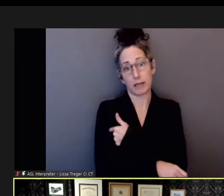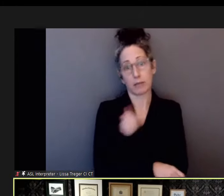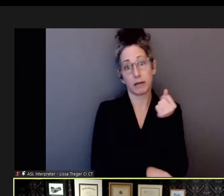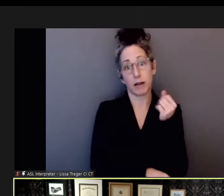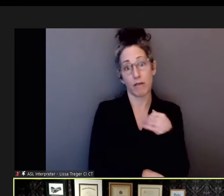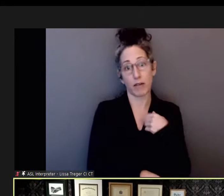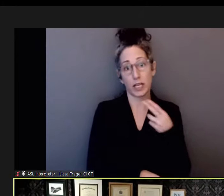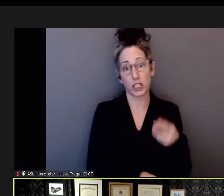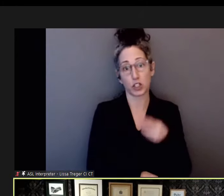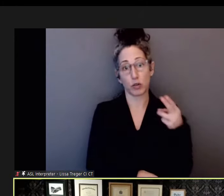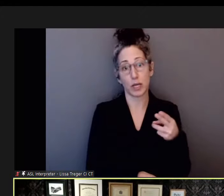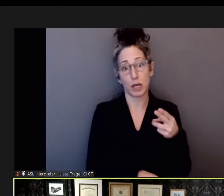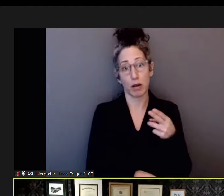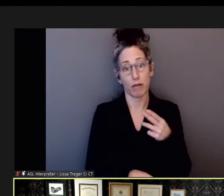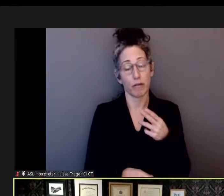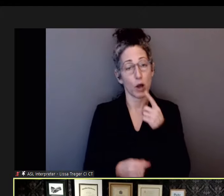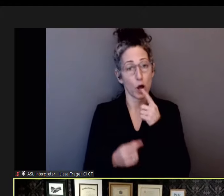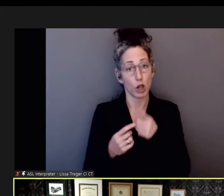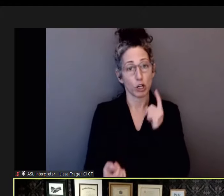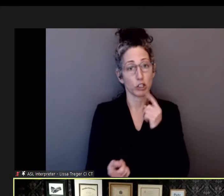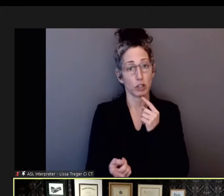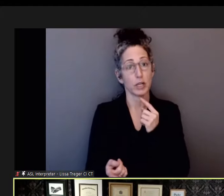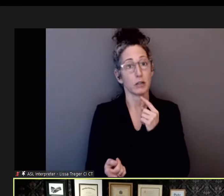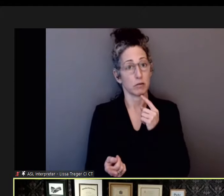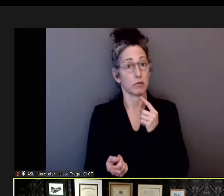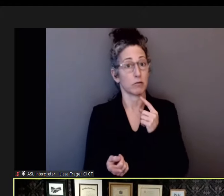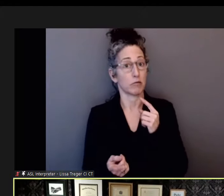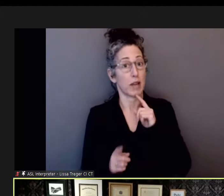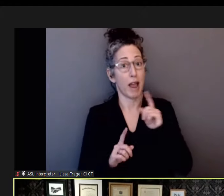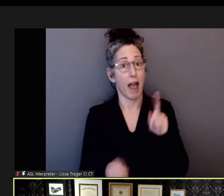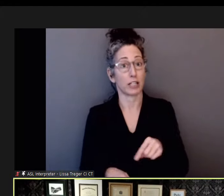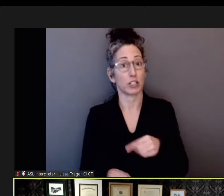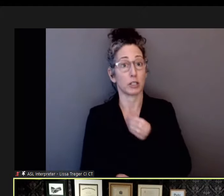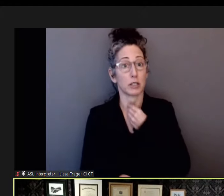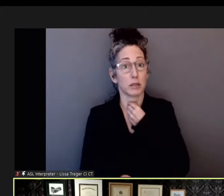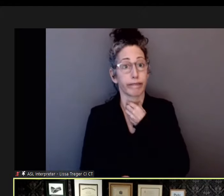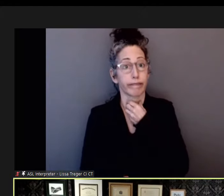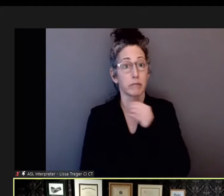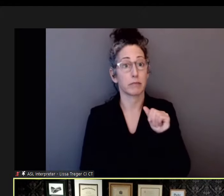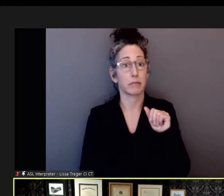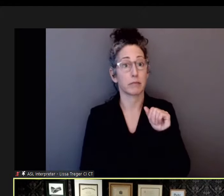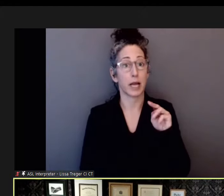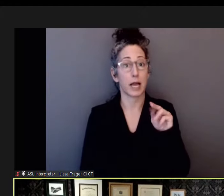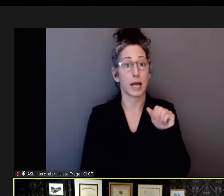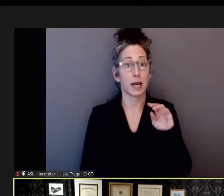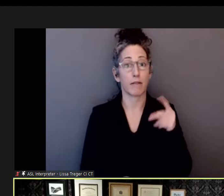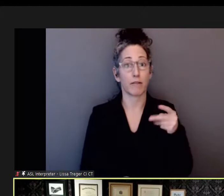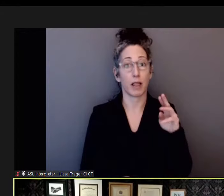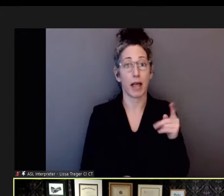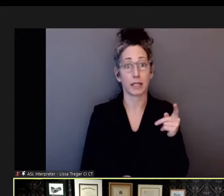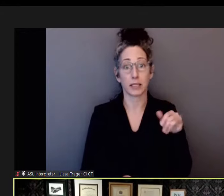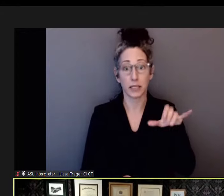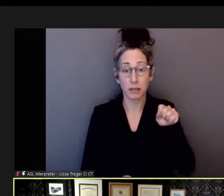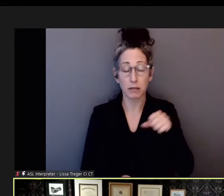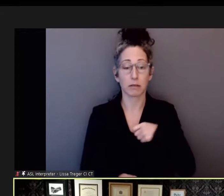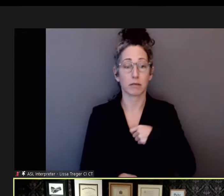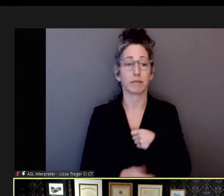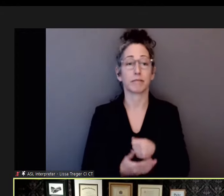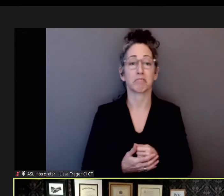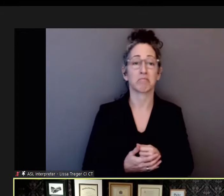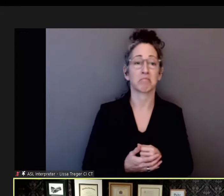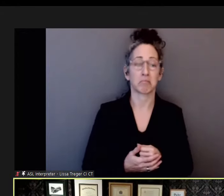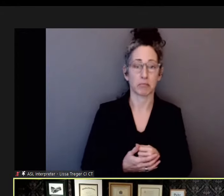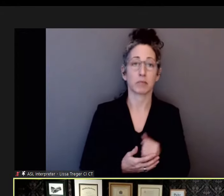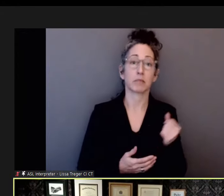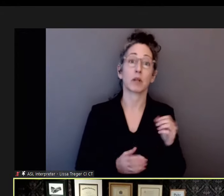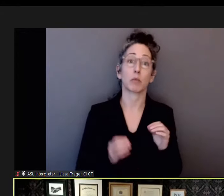of severe allergic reactions, such as anaphylaxis, to any component of the Moderna COVID-19 vaccine. And again, for more